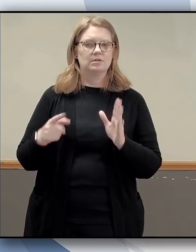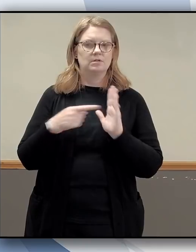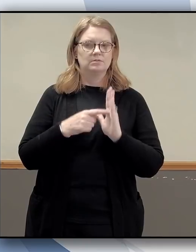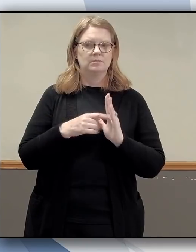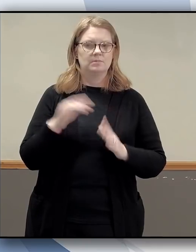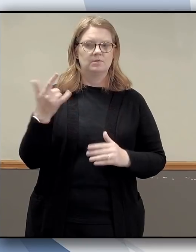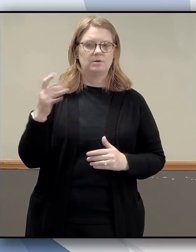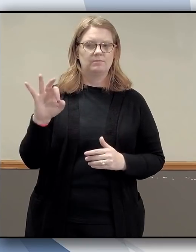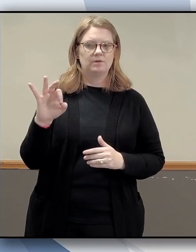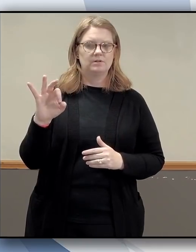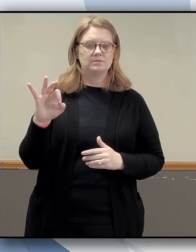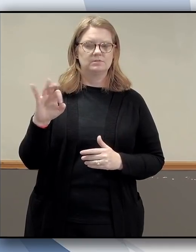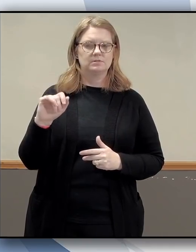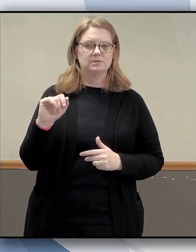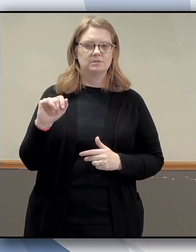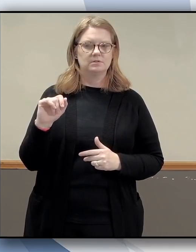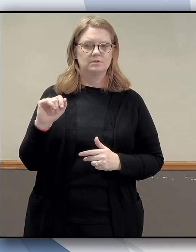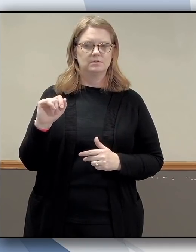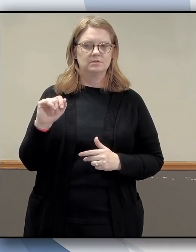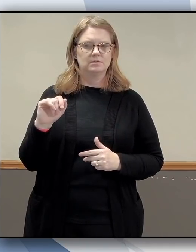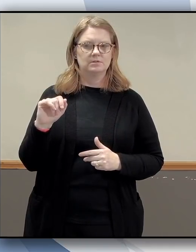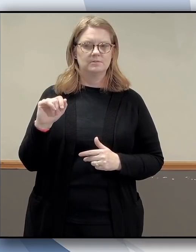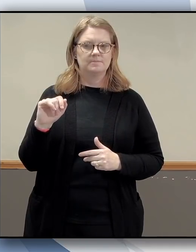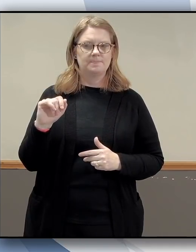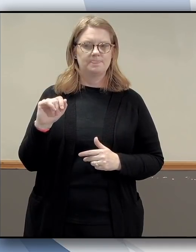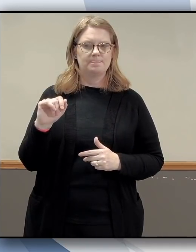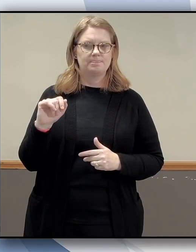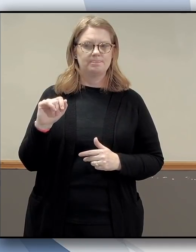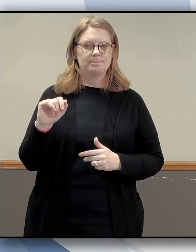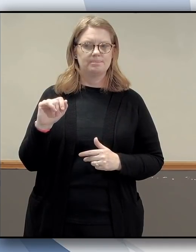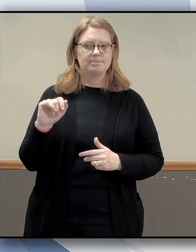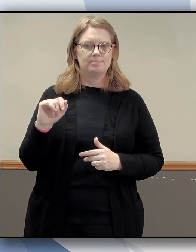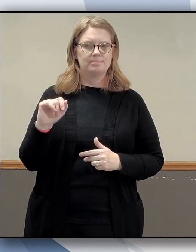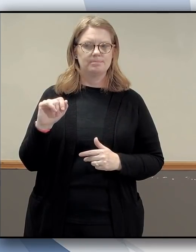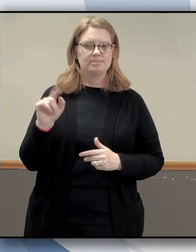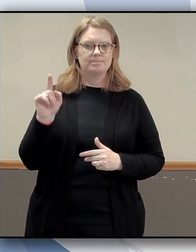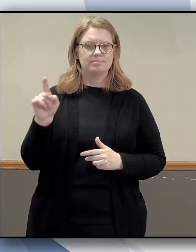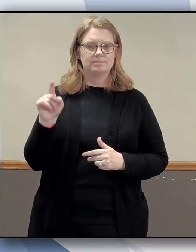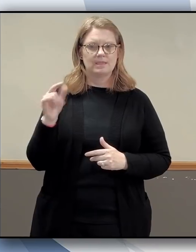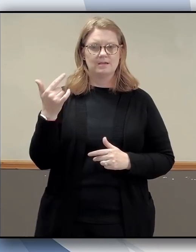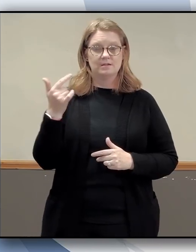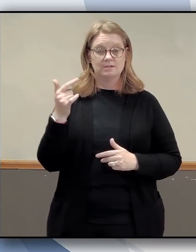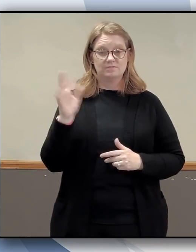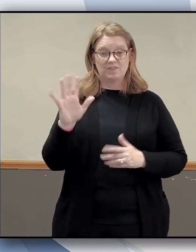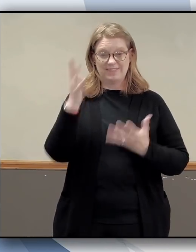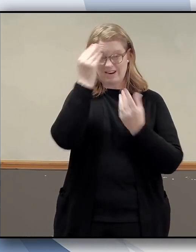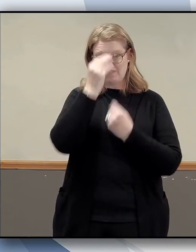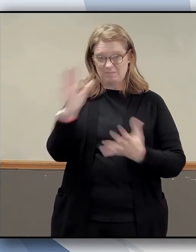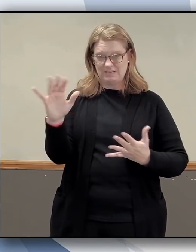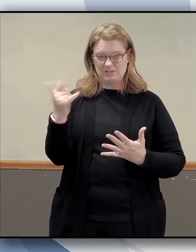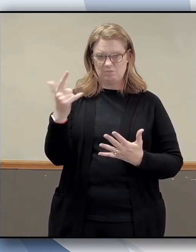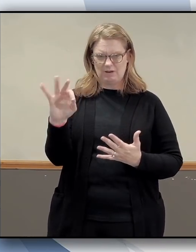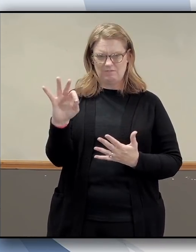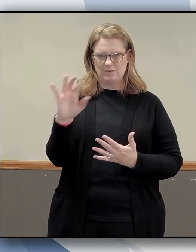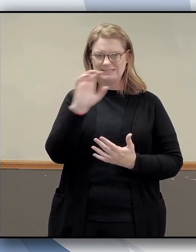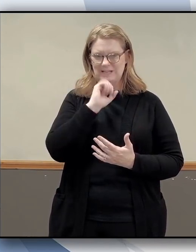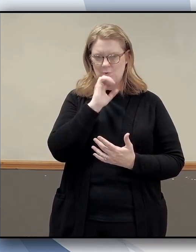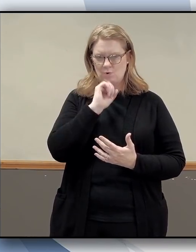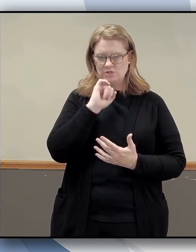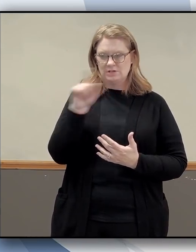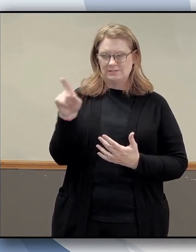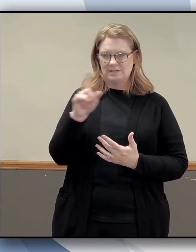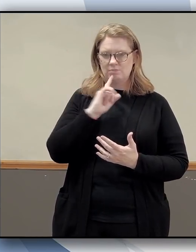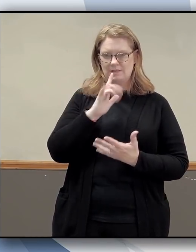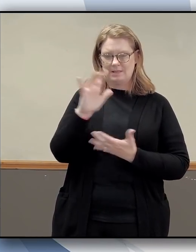been compiling data there. They put Grand Forks in the orange. Is that sending a mixed message on how to handle